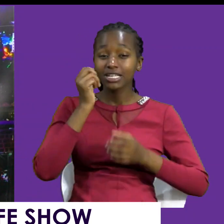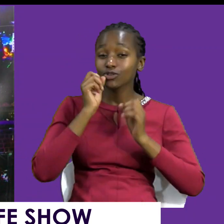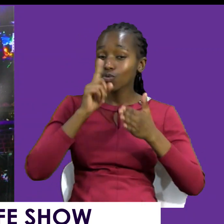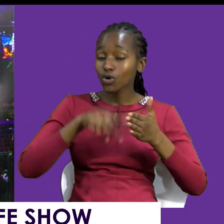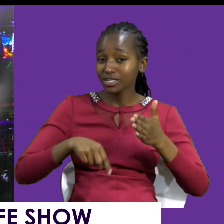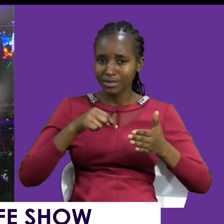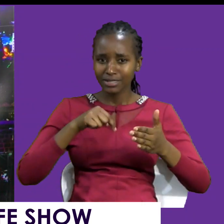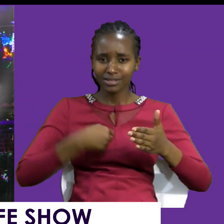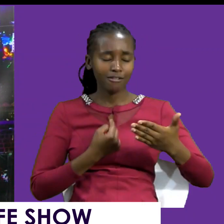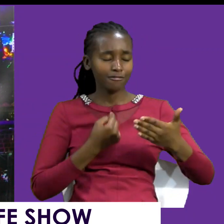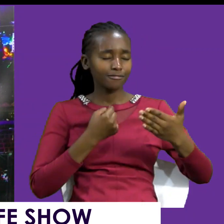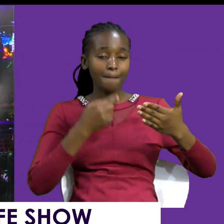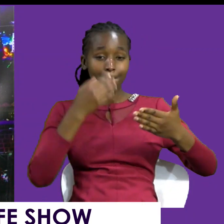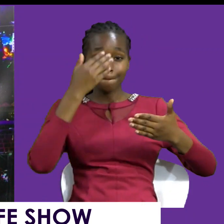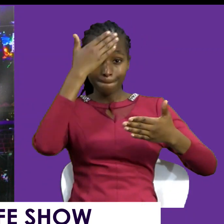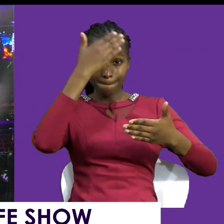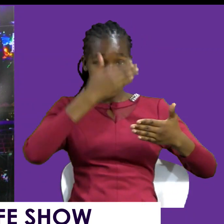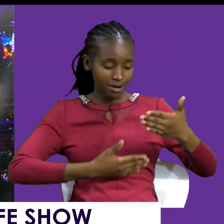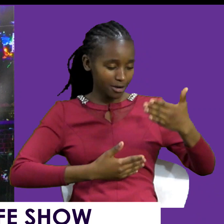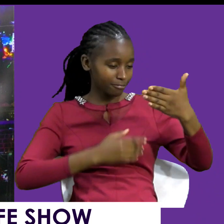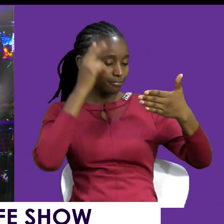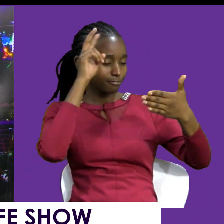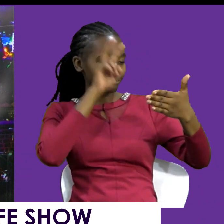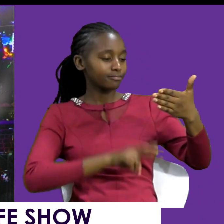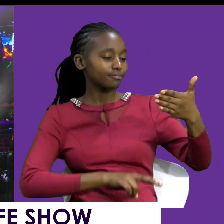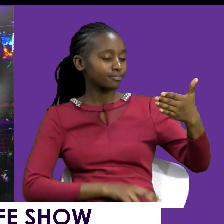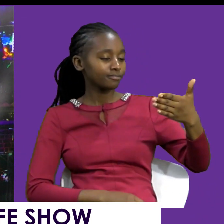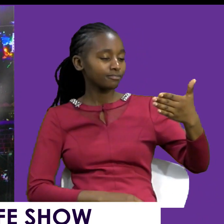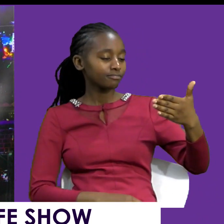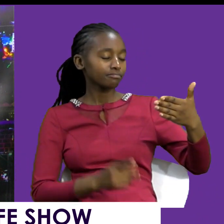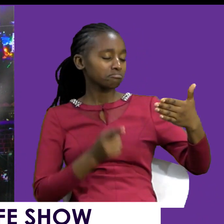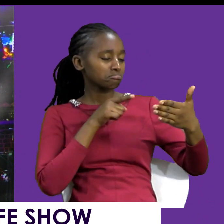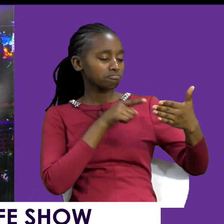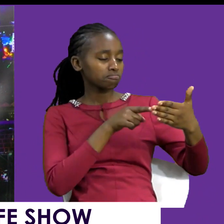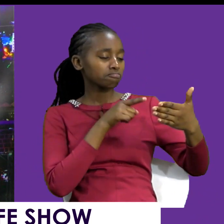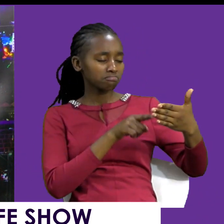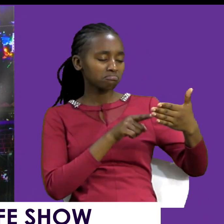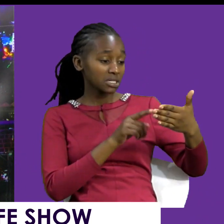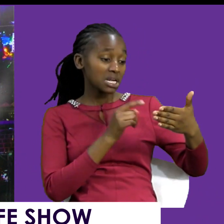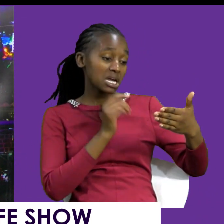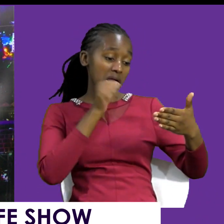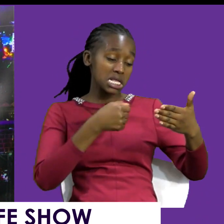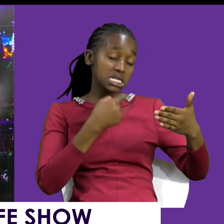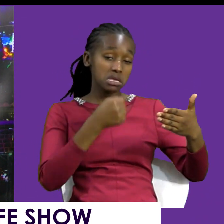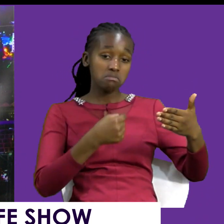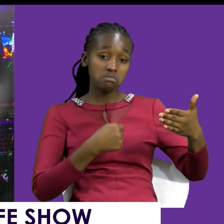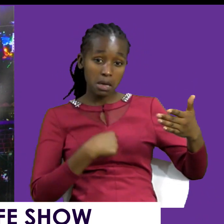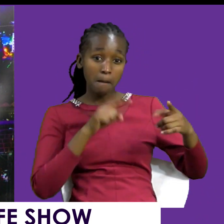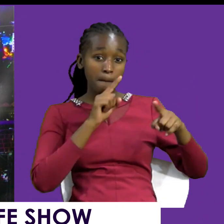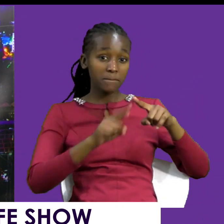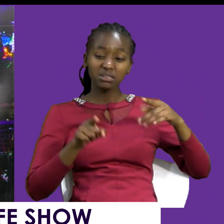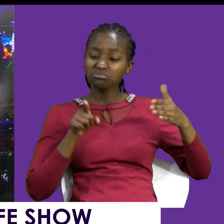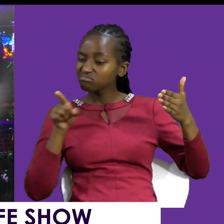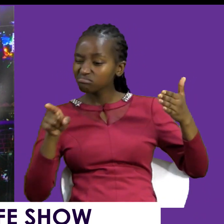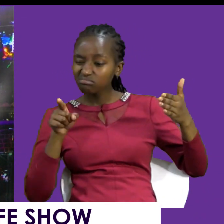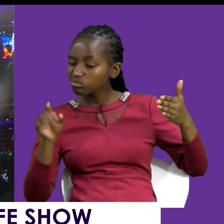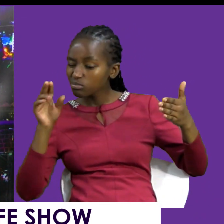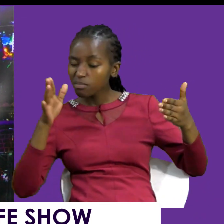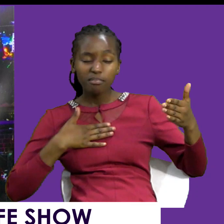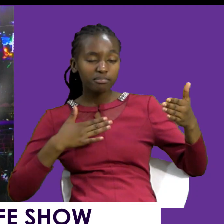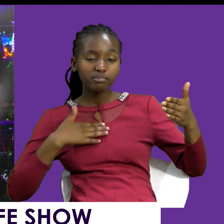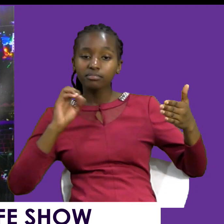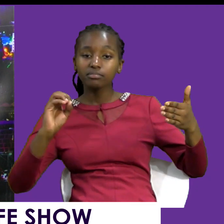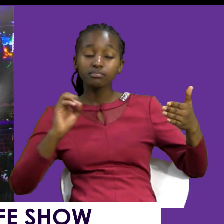You understand that this is just an image. It looks like me, but I'm the real me. I'm not the person in that mirror. I'm not